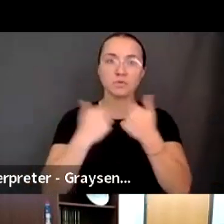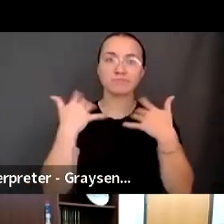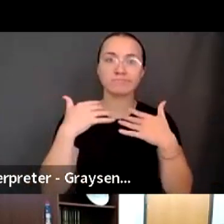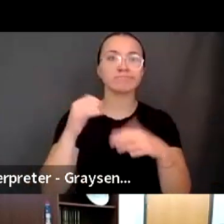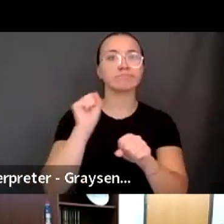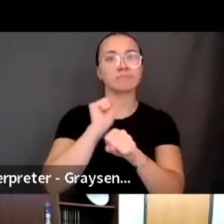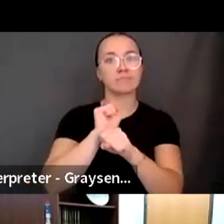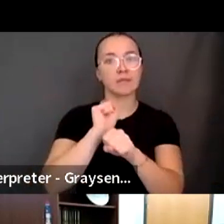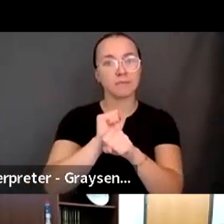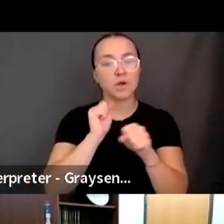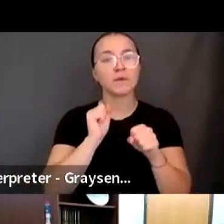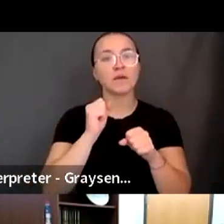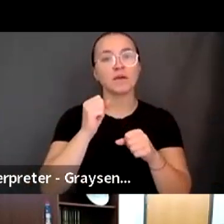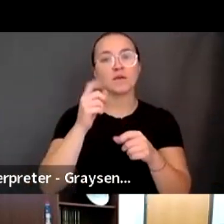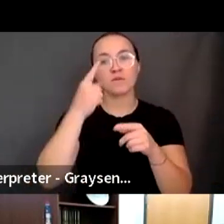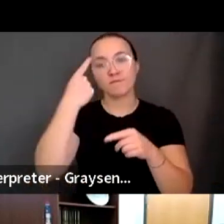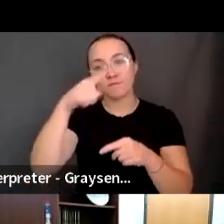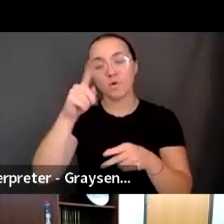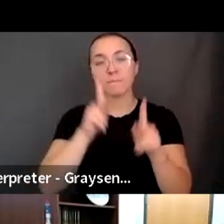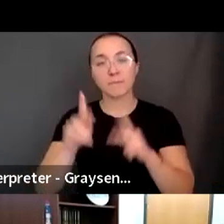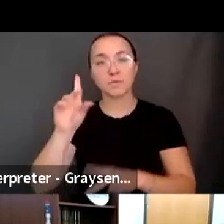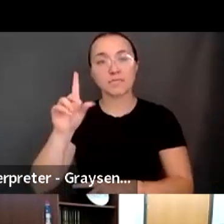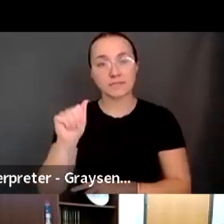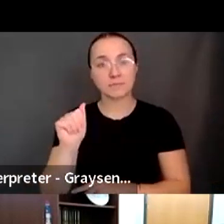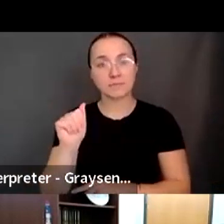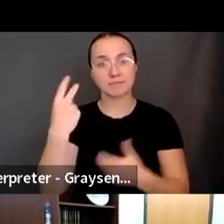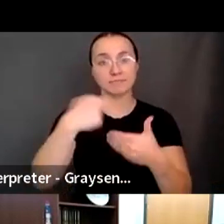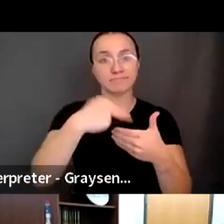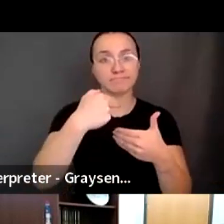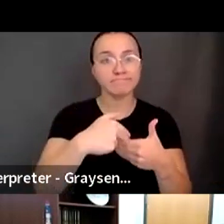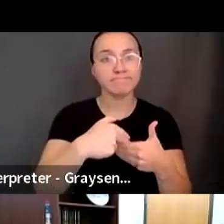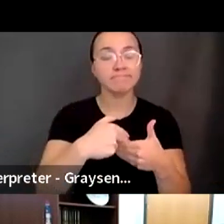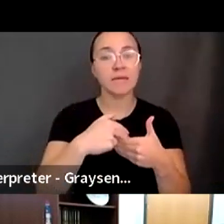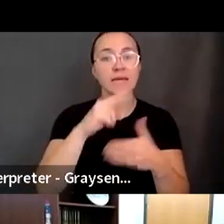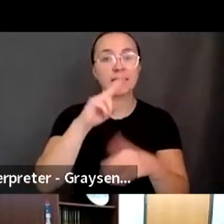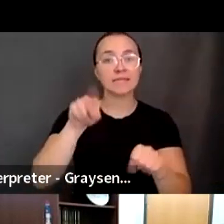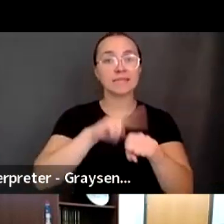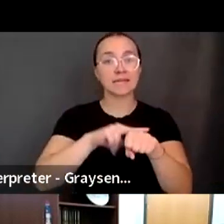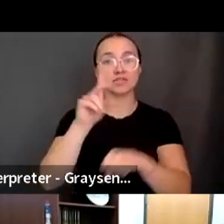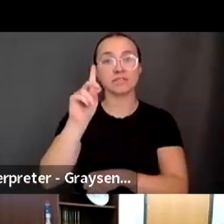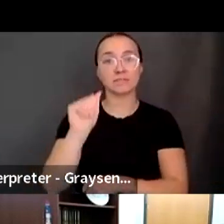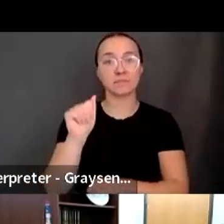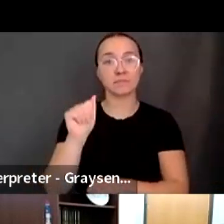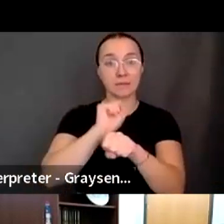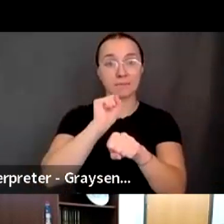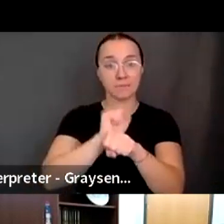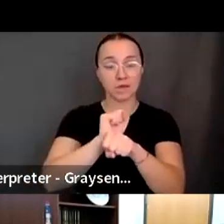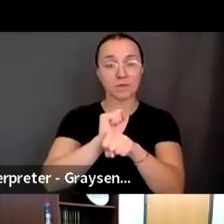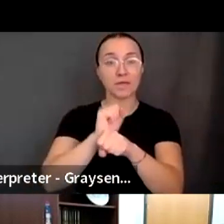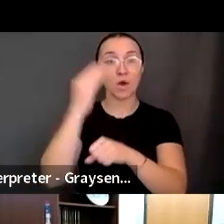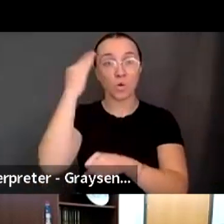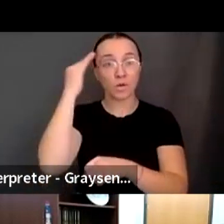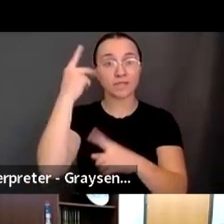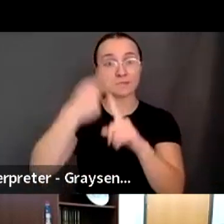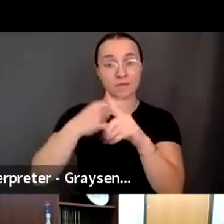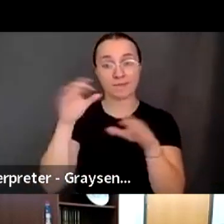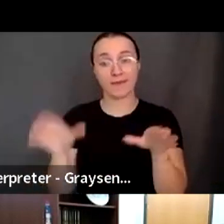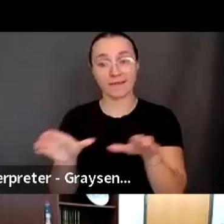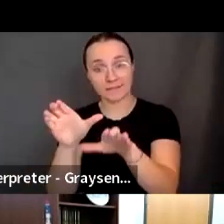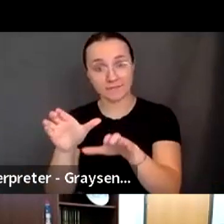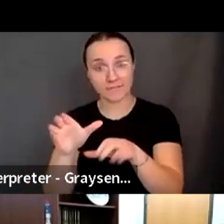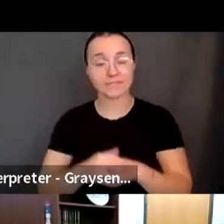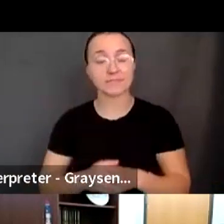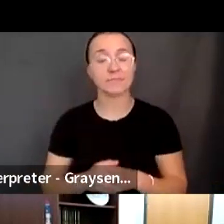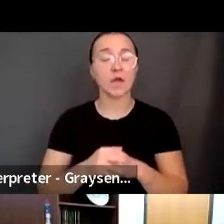with disabilities by participating in National Disability Employment Awareness Month activities, hosting several